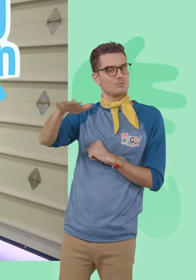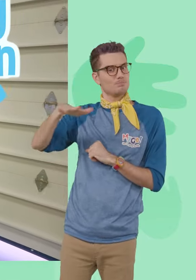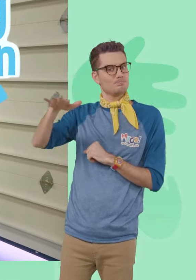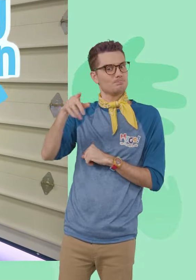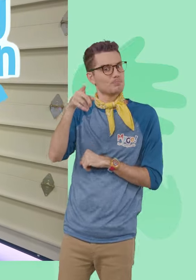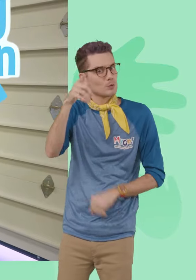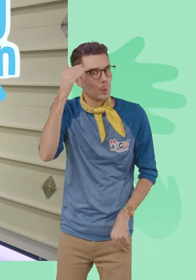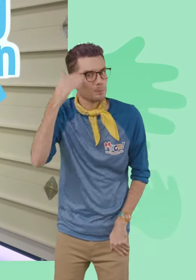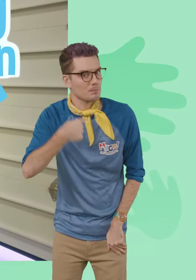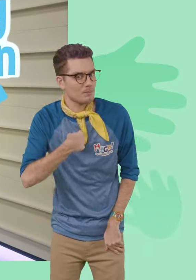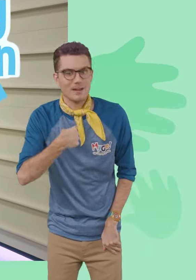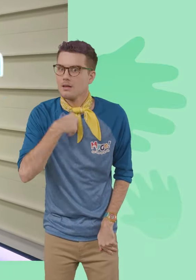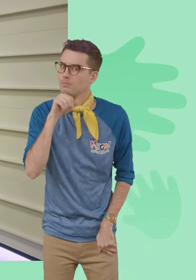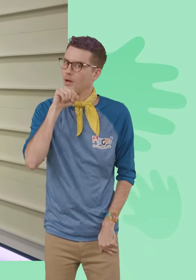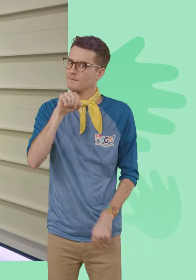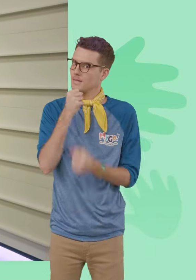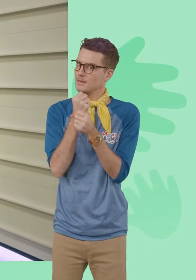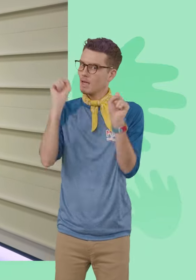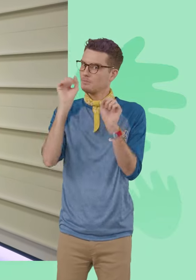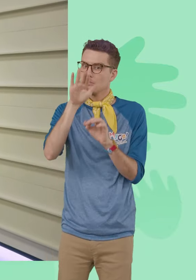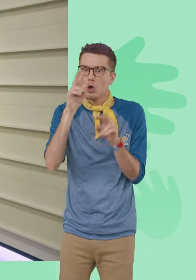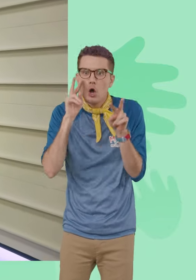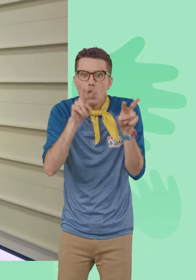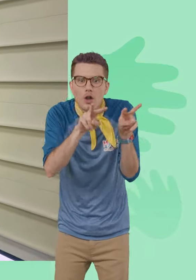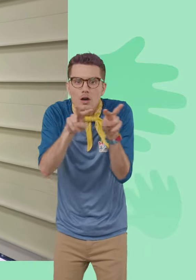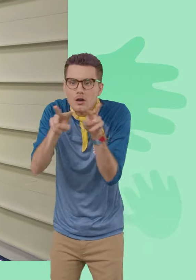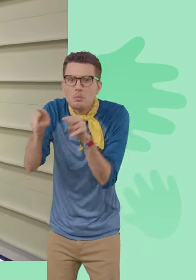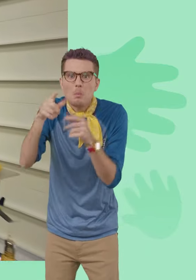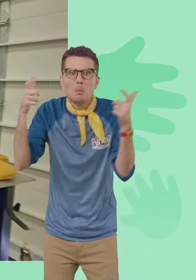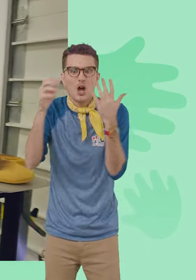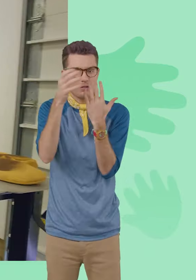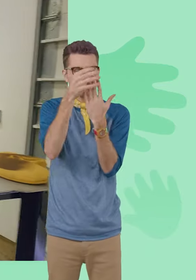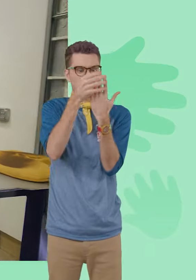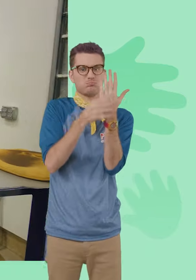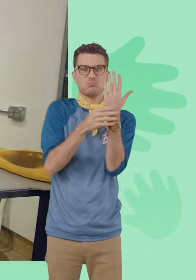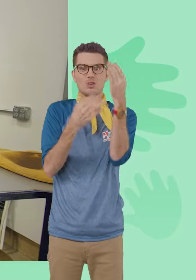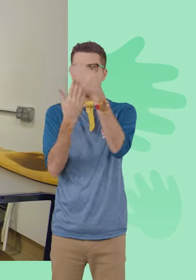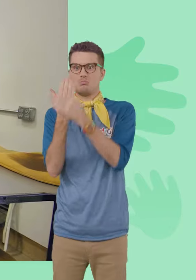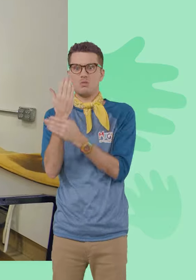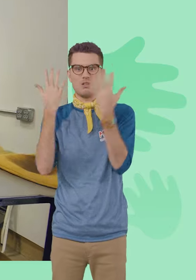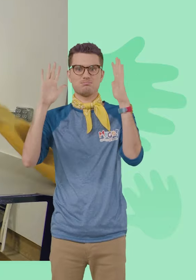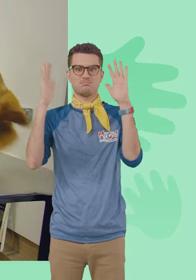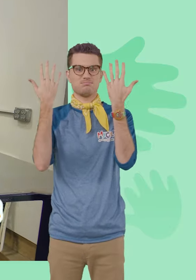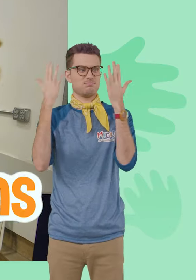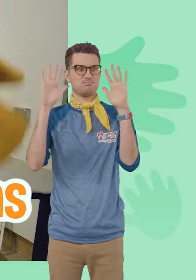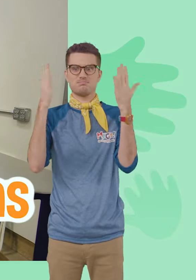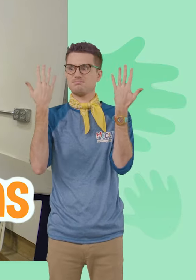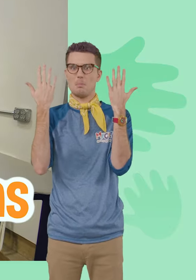station. You know me, I love safety. Check it out. Look at these